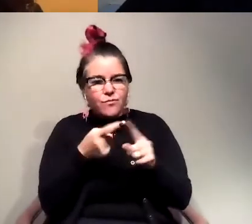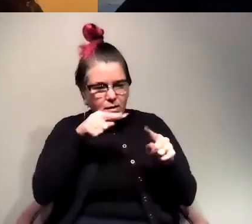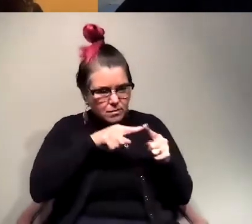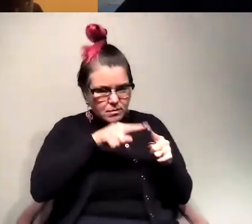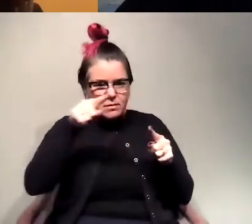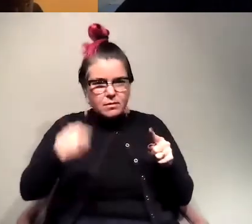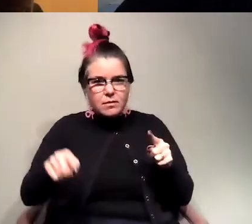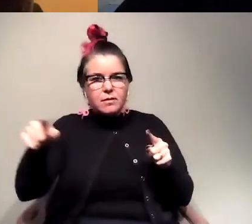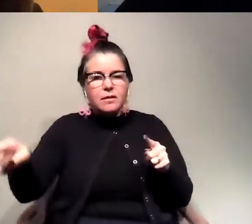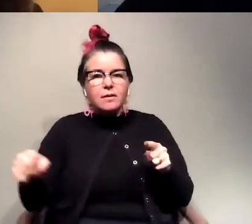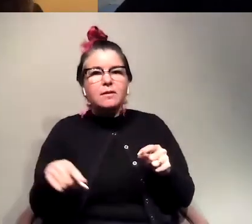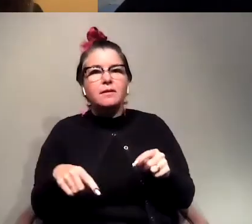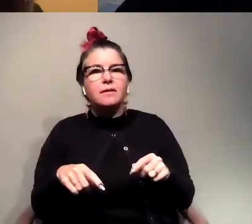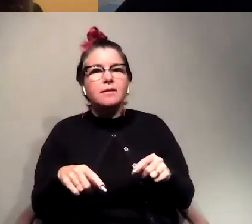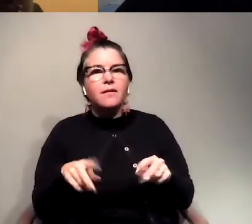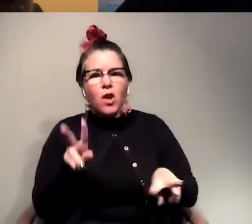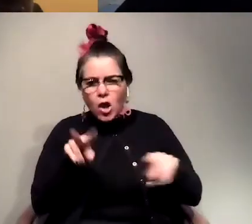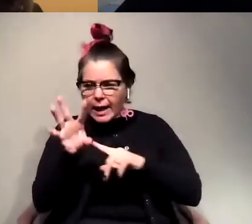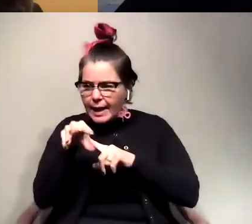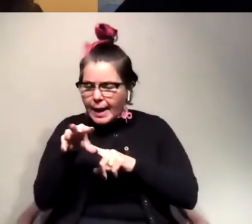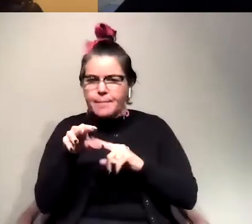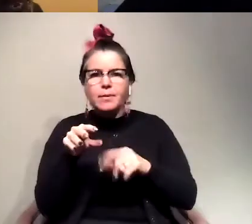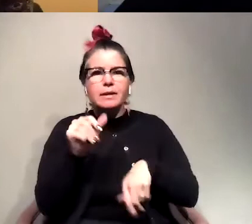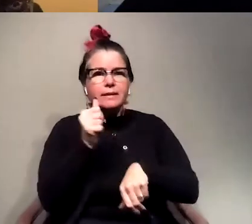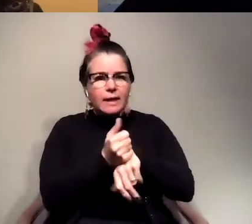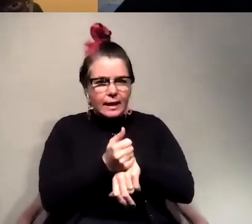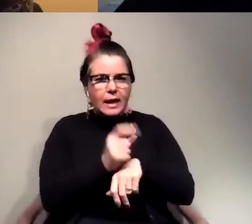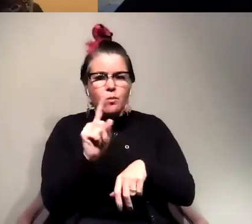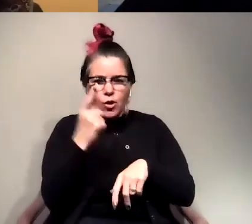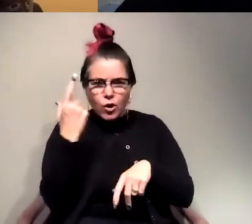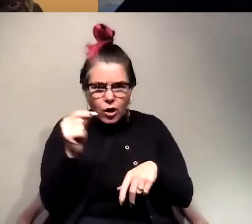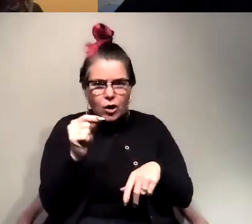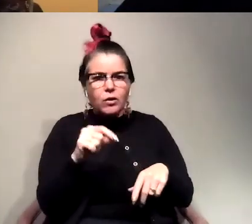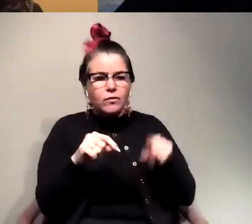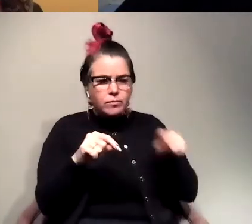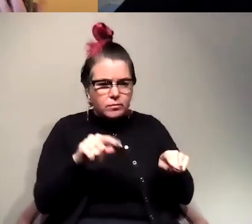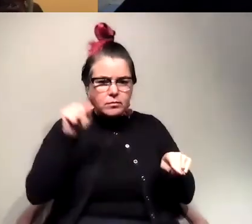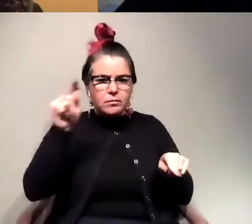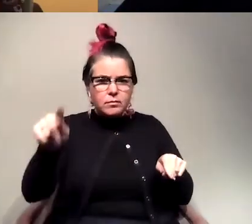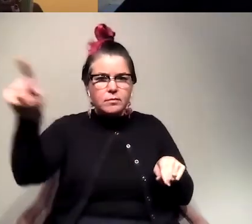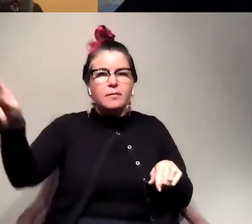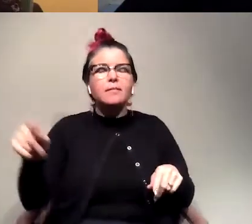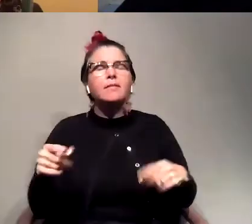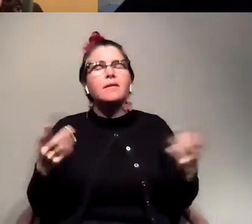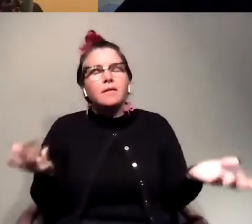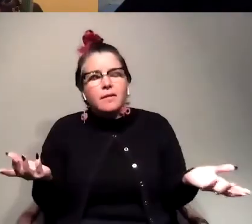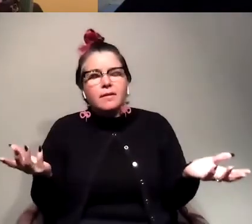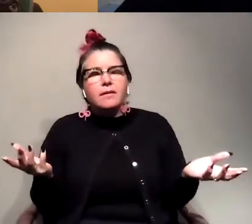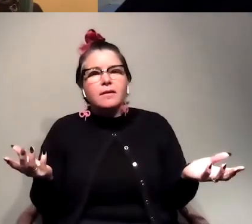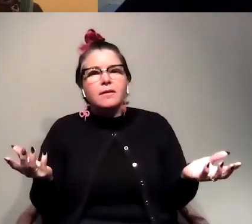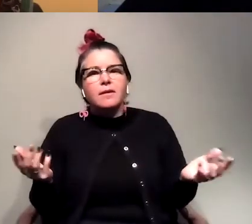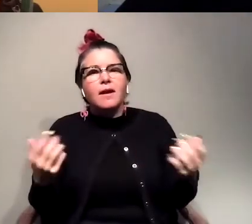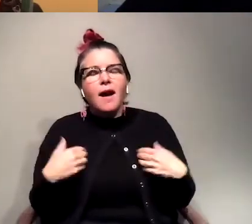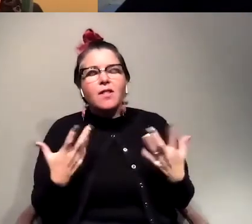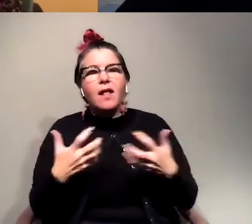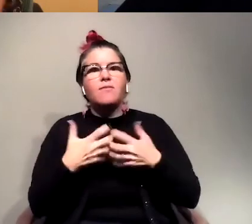like looking at the camera picture and setting waypoints for it to drive between. And yeah, there's a lot of machine learning